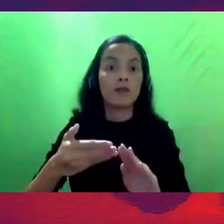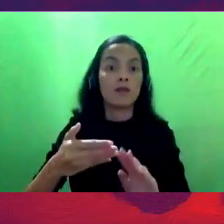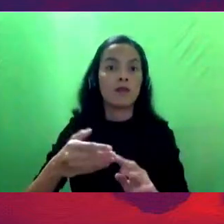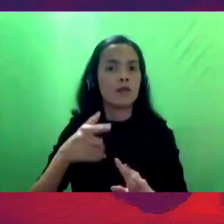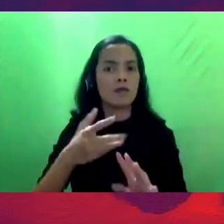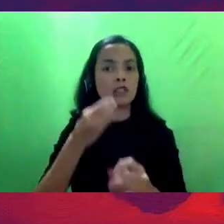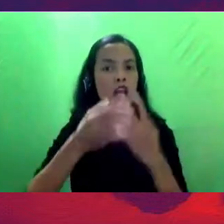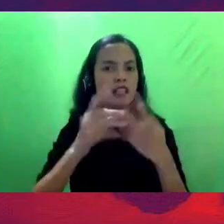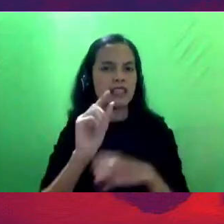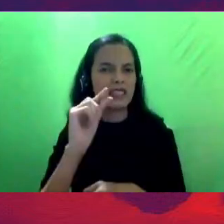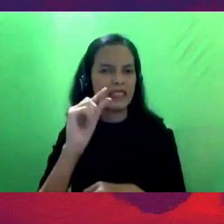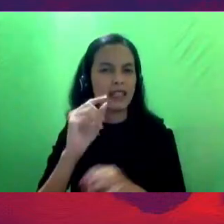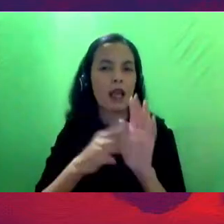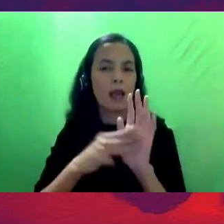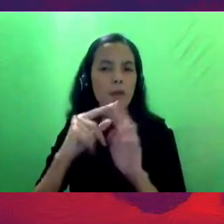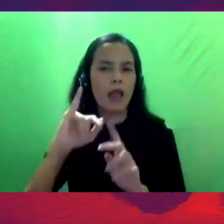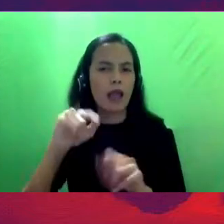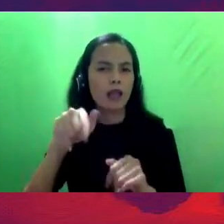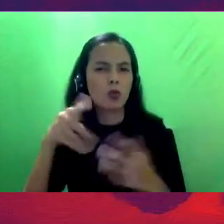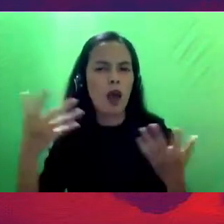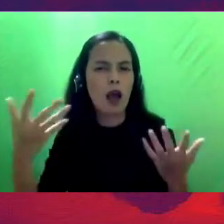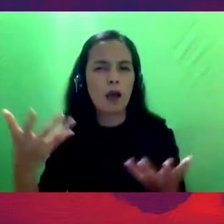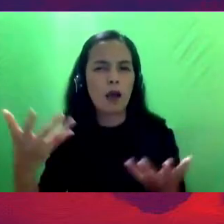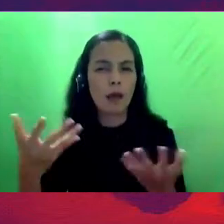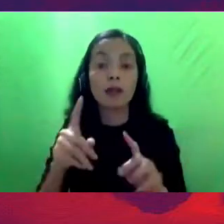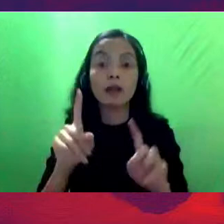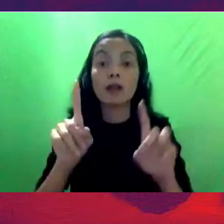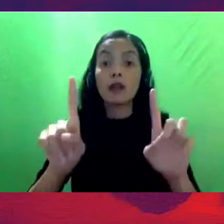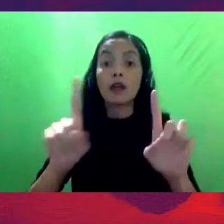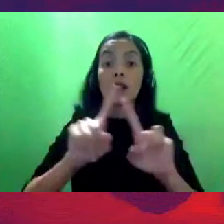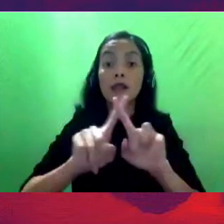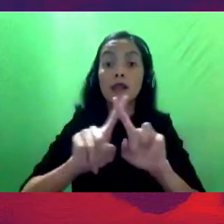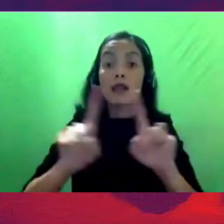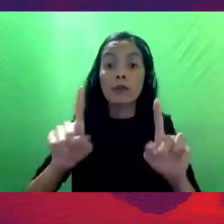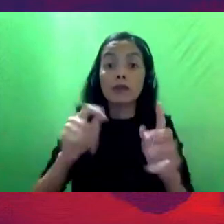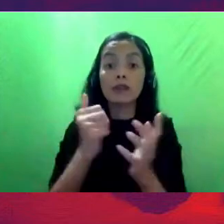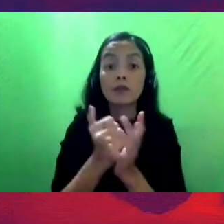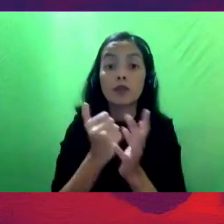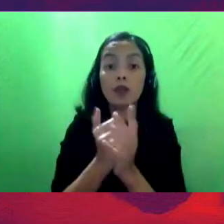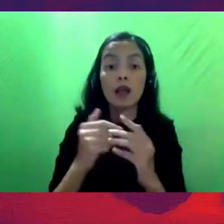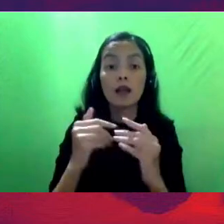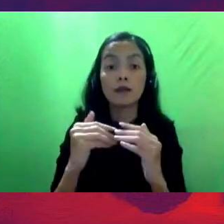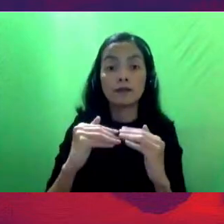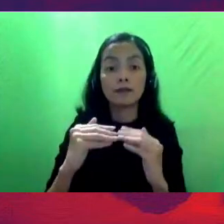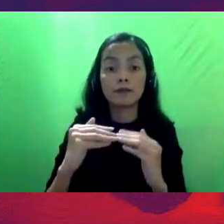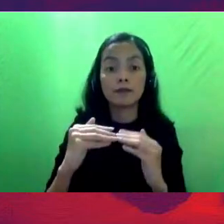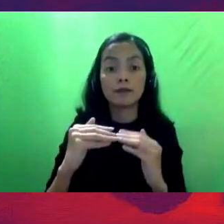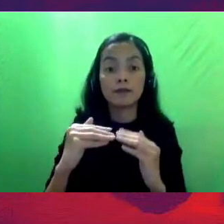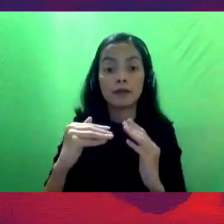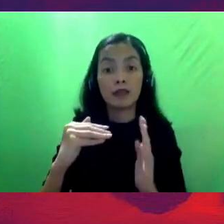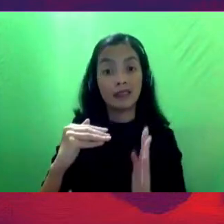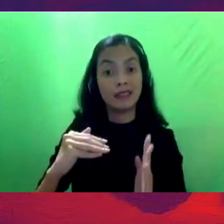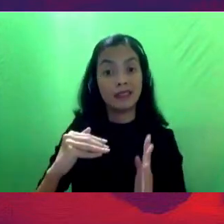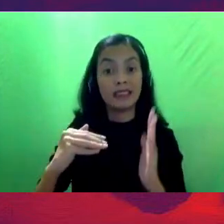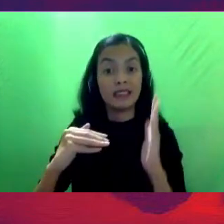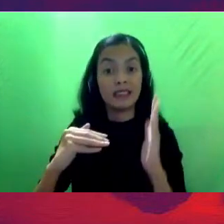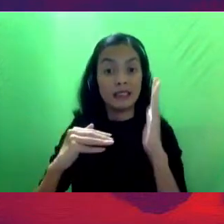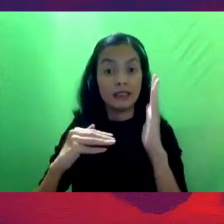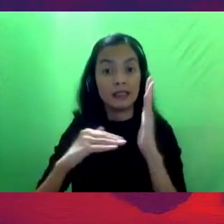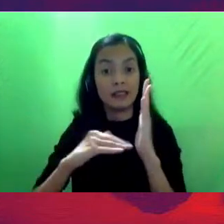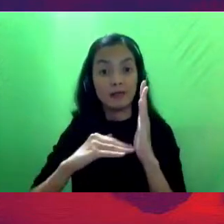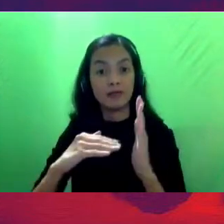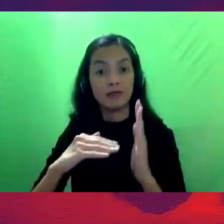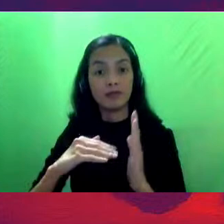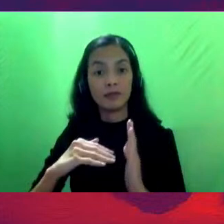MPI and its strength? But looking at that particular horizontal line, countries, the